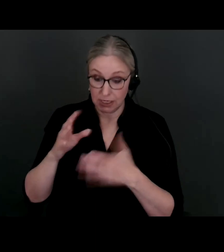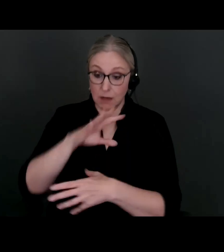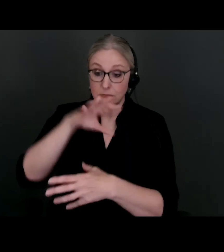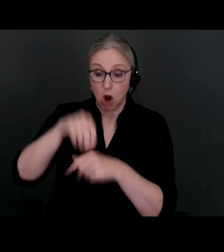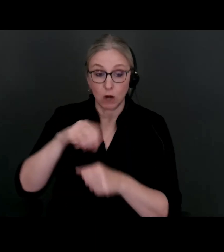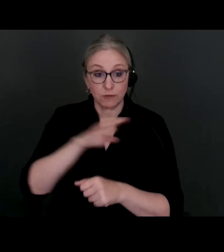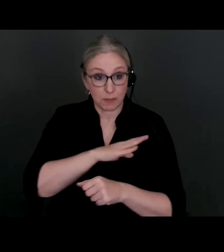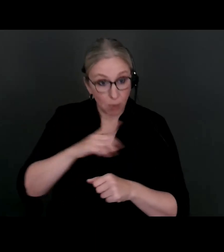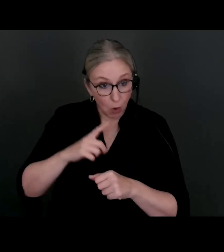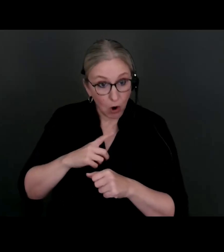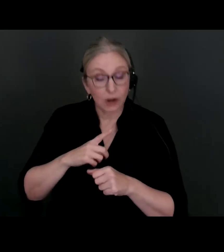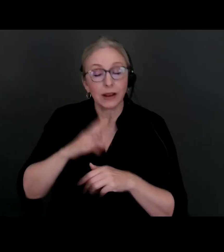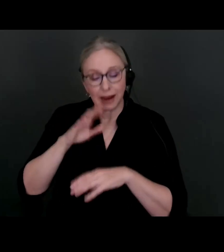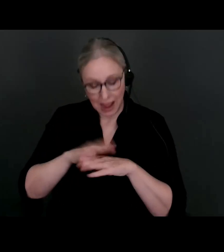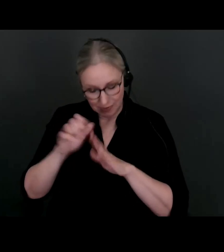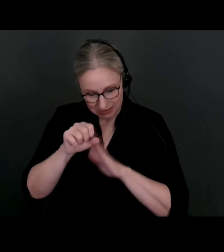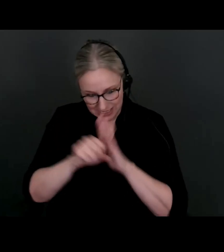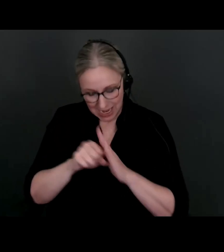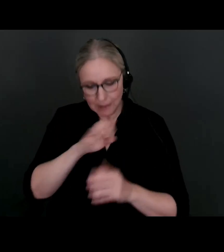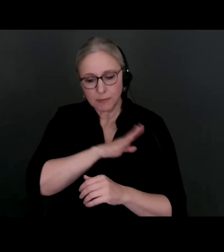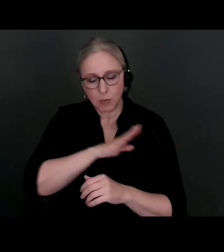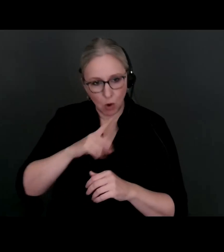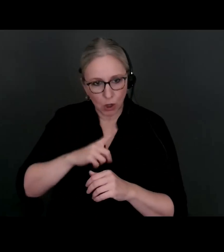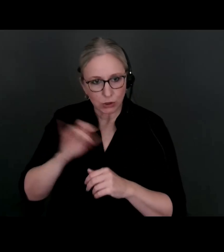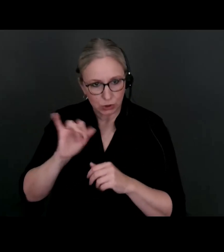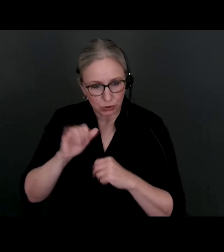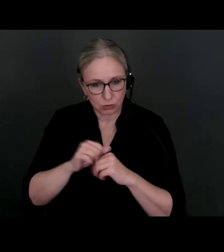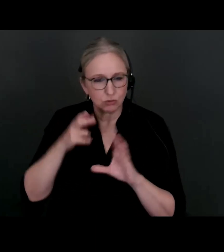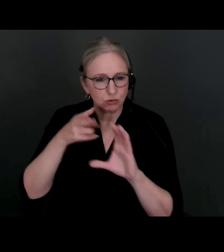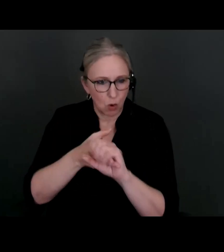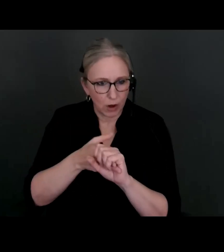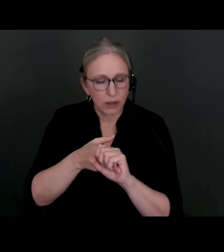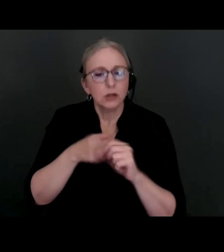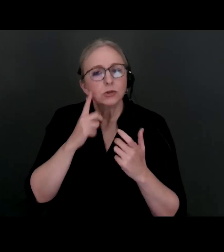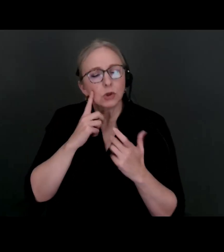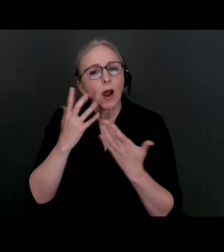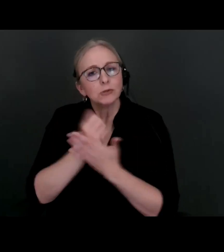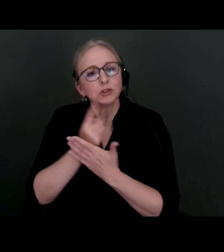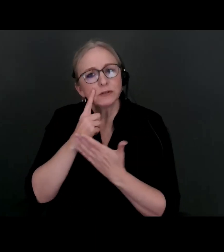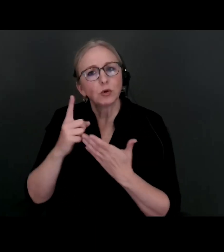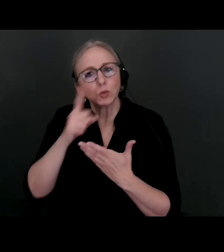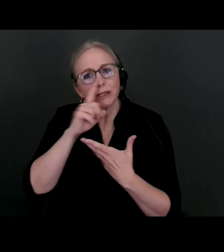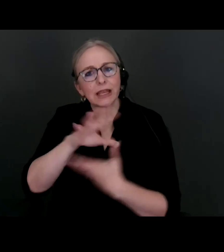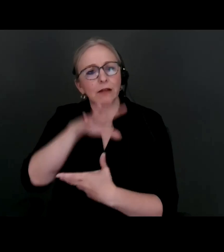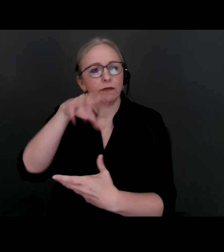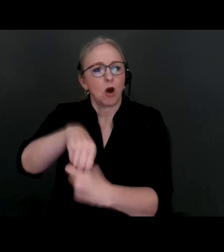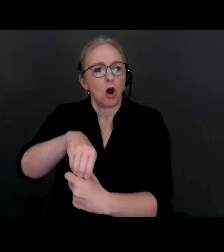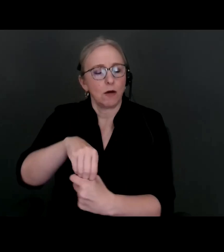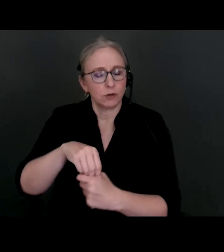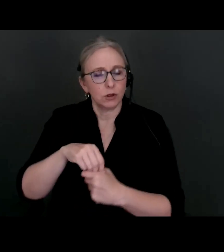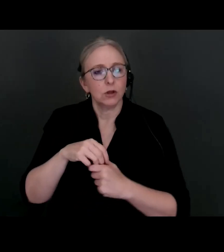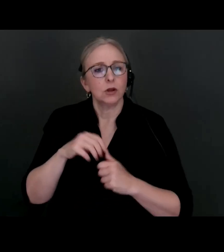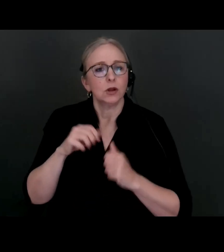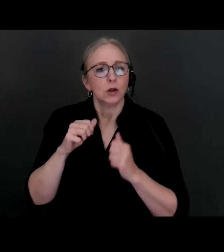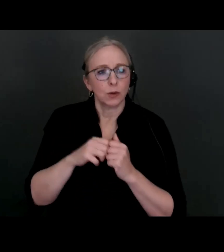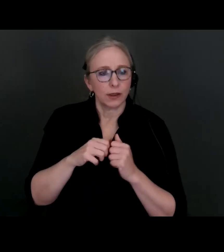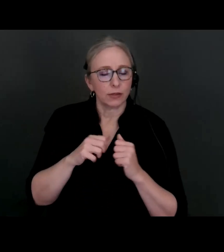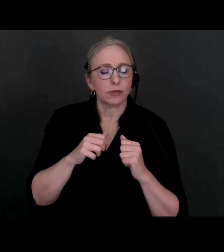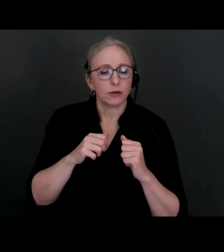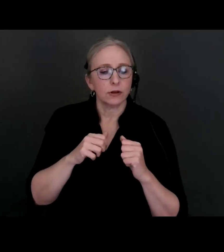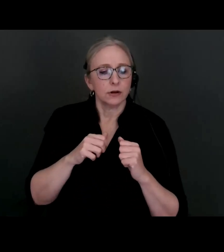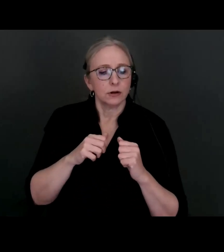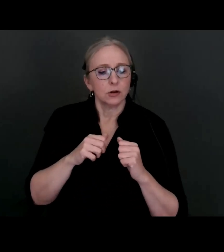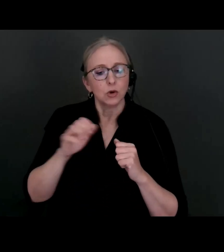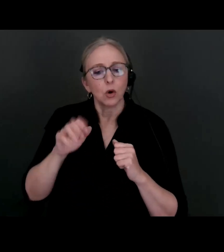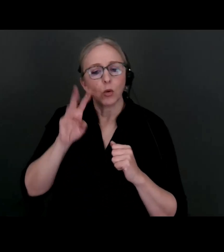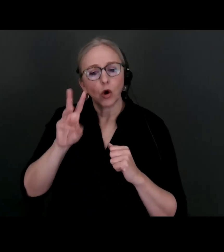and on state workforce boards, for governors as well. So there's opportunity for you to get really involved with your local